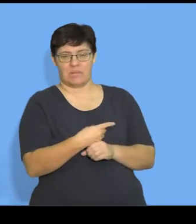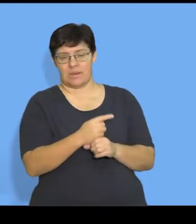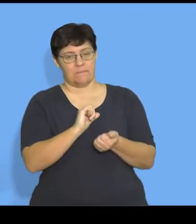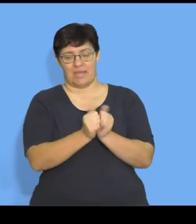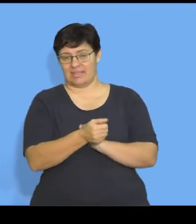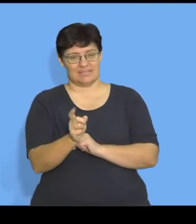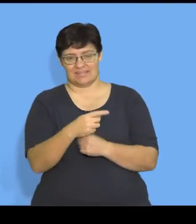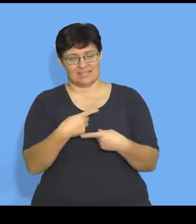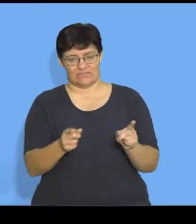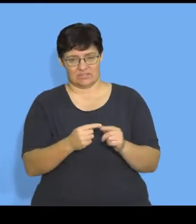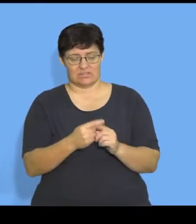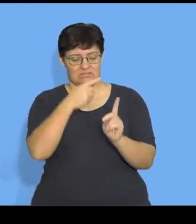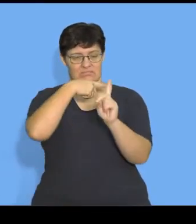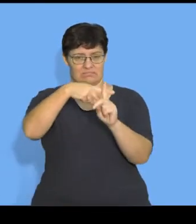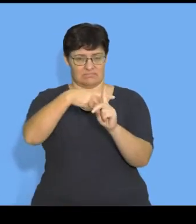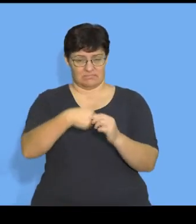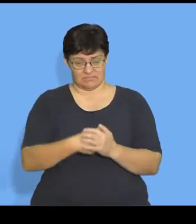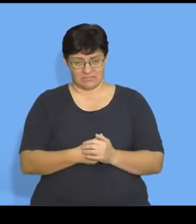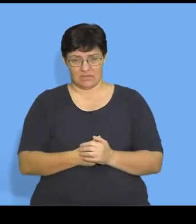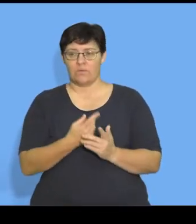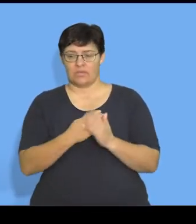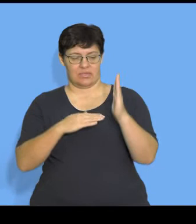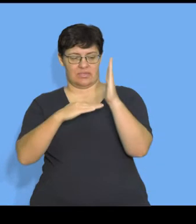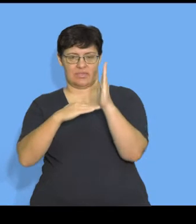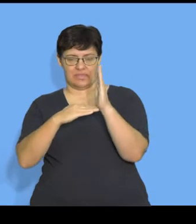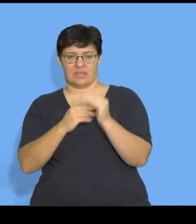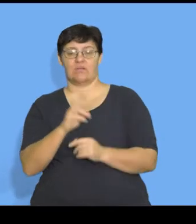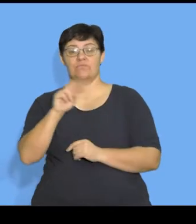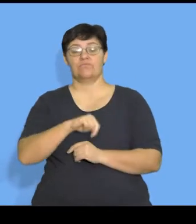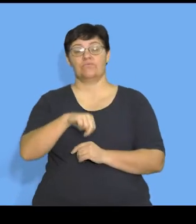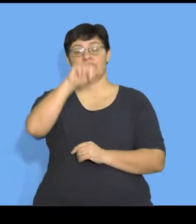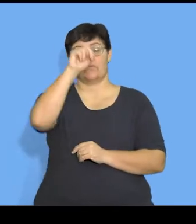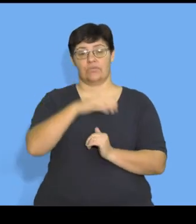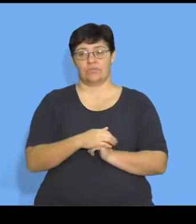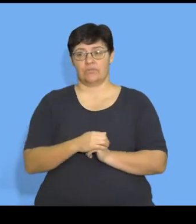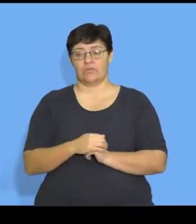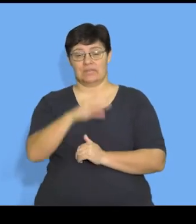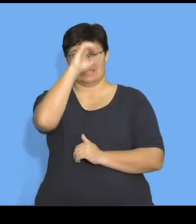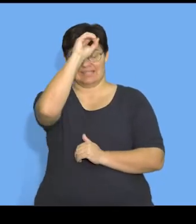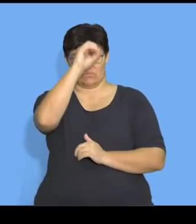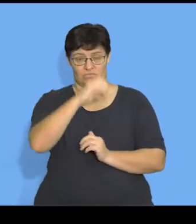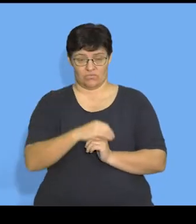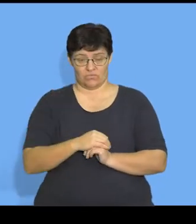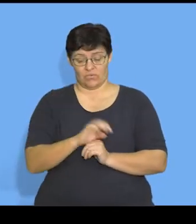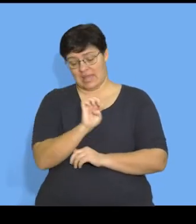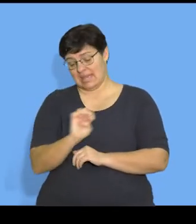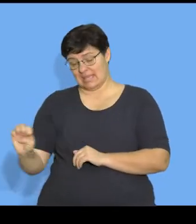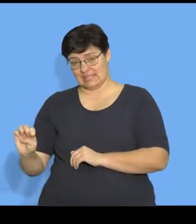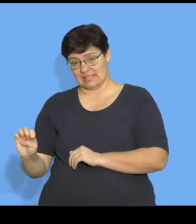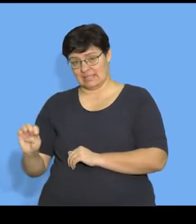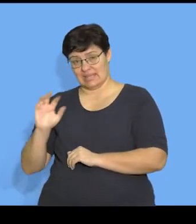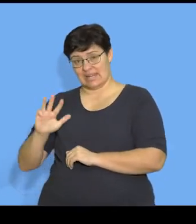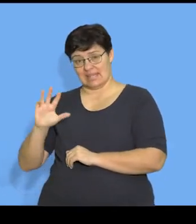So remember, with bearing, north is 0 degrees. East is